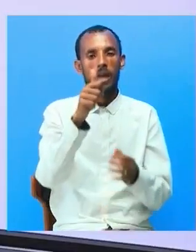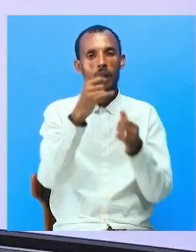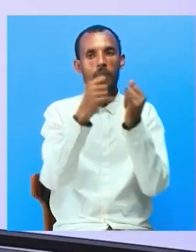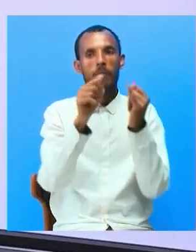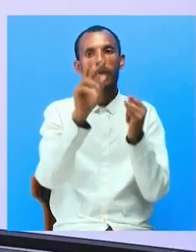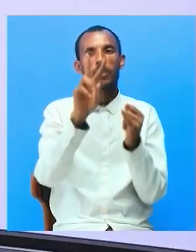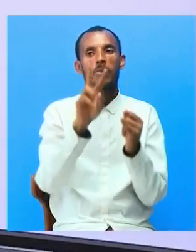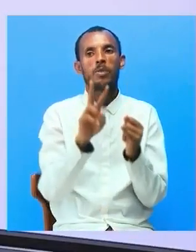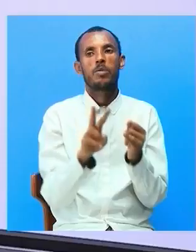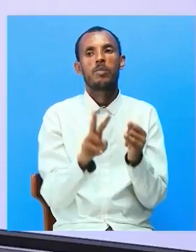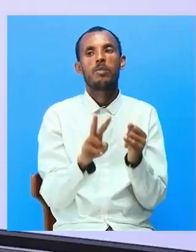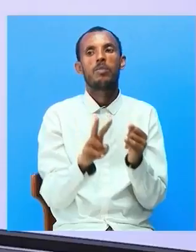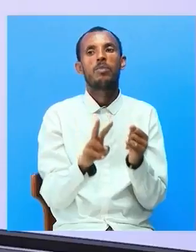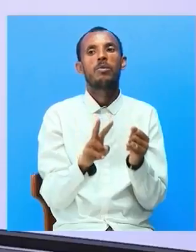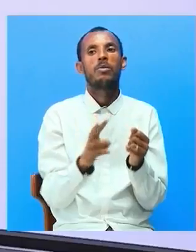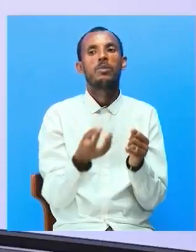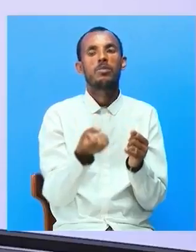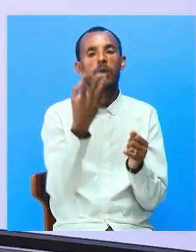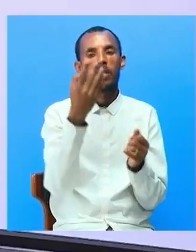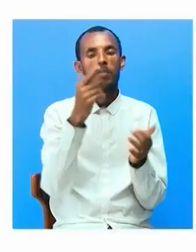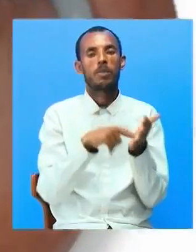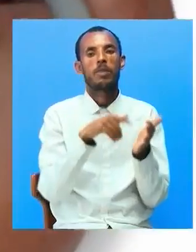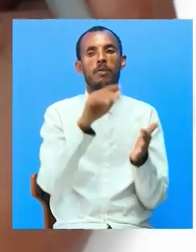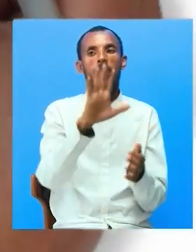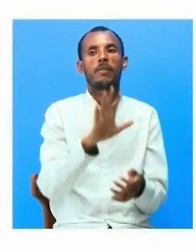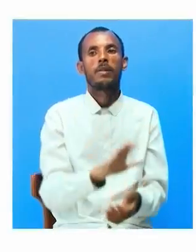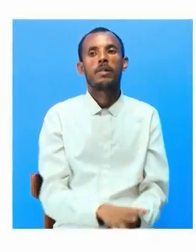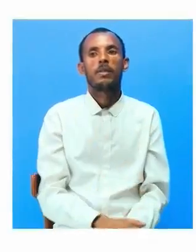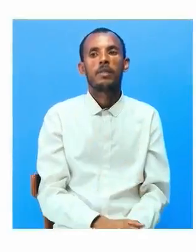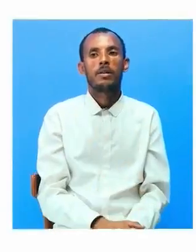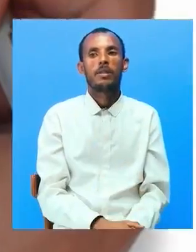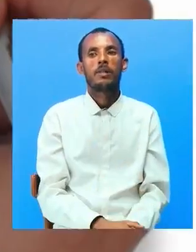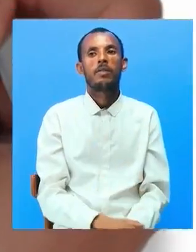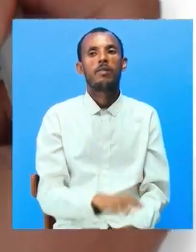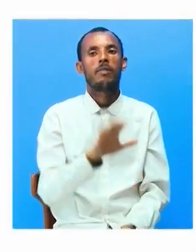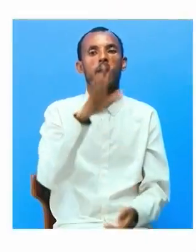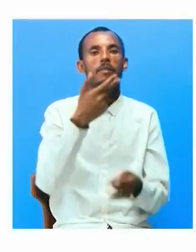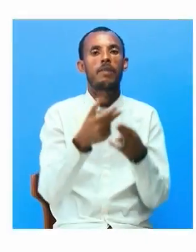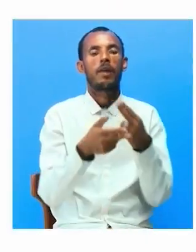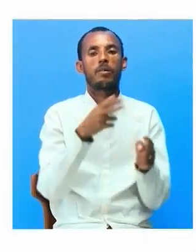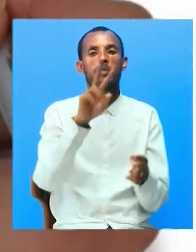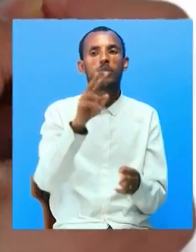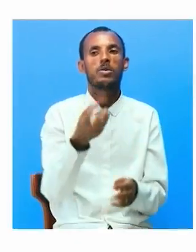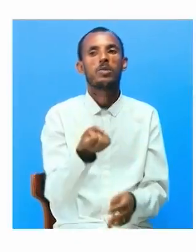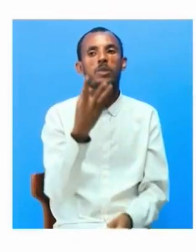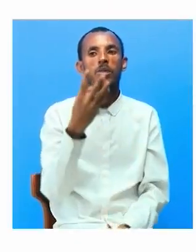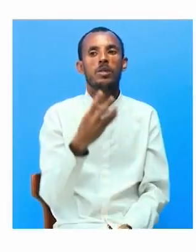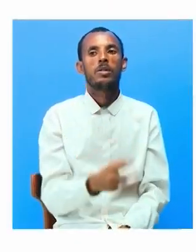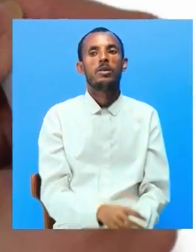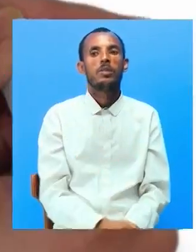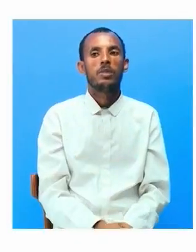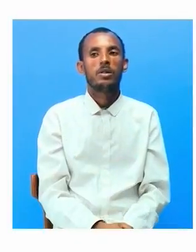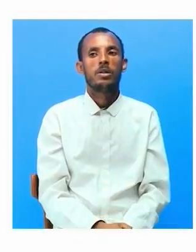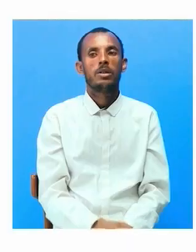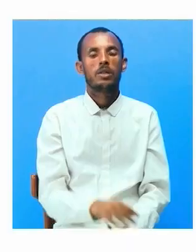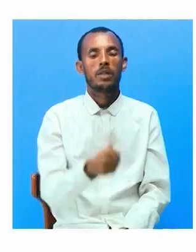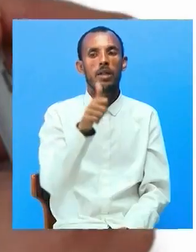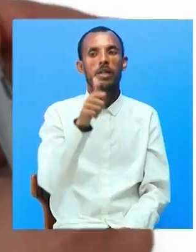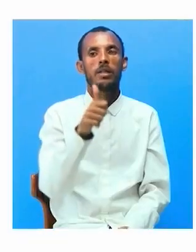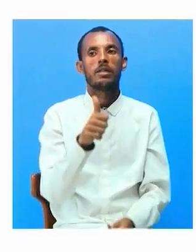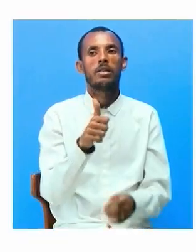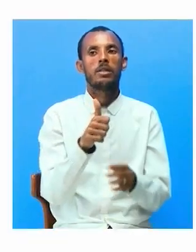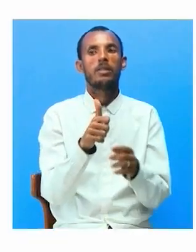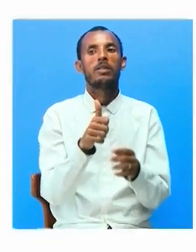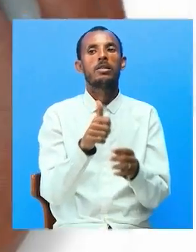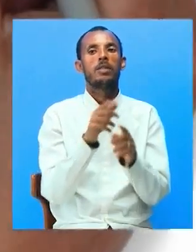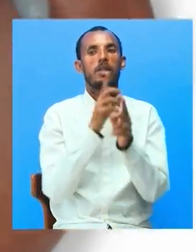by 2 is this 5. Therefore 5 times 2 it is 10. The answer